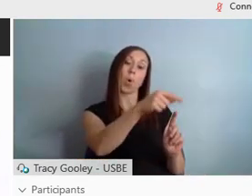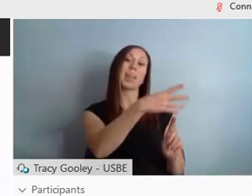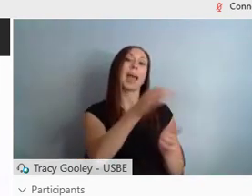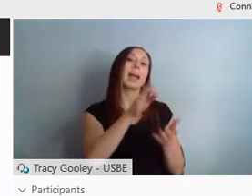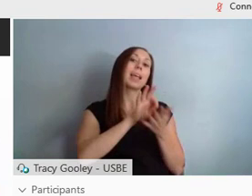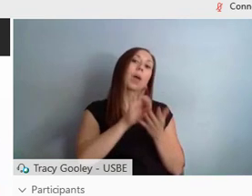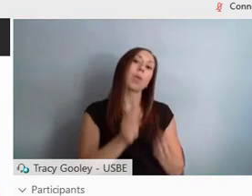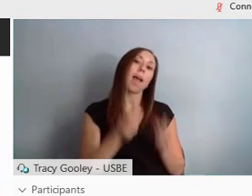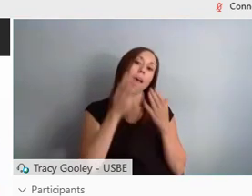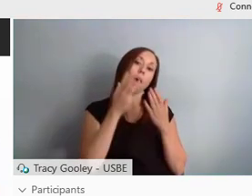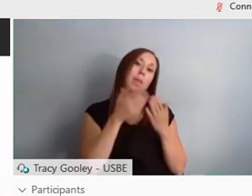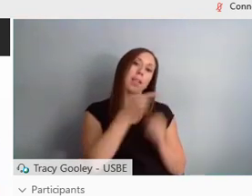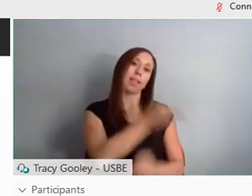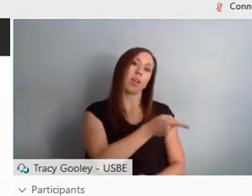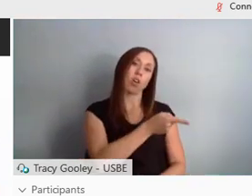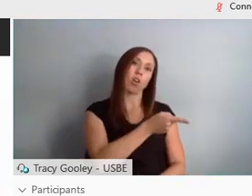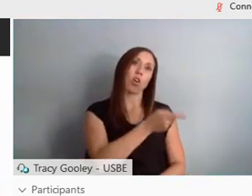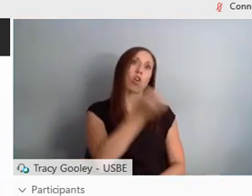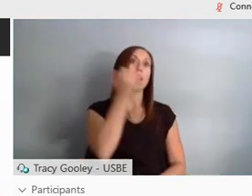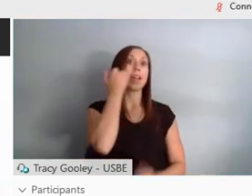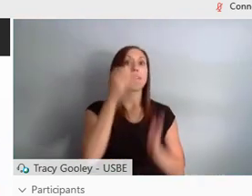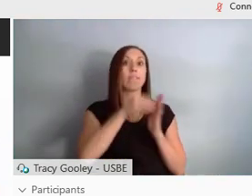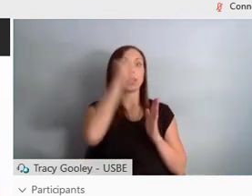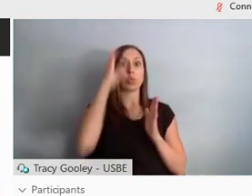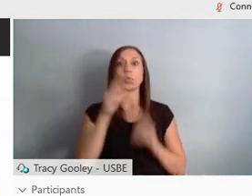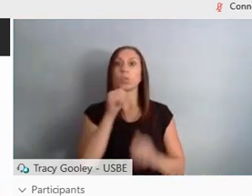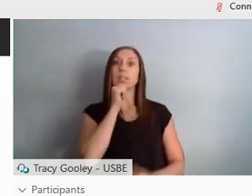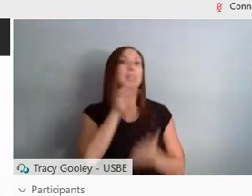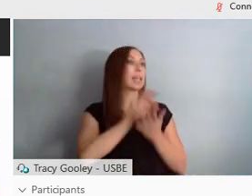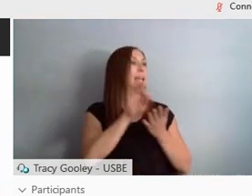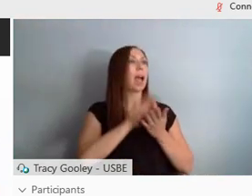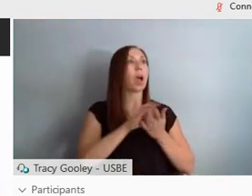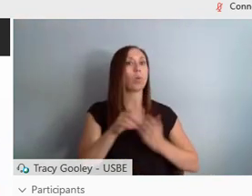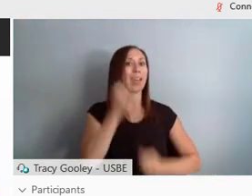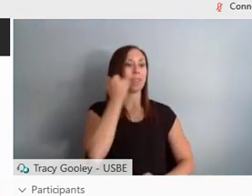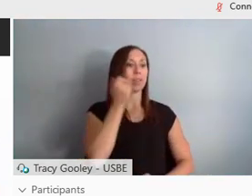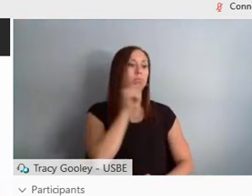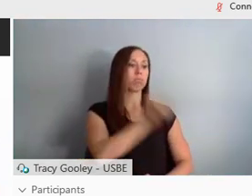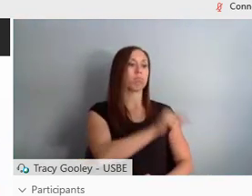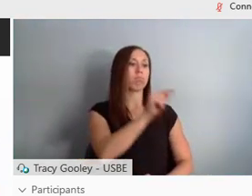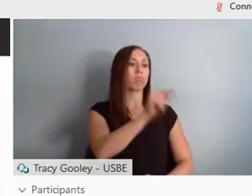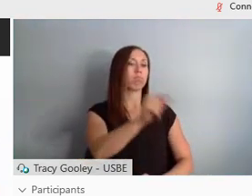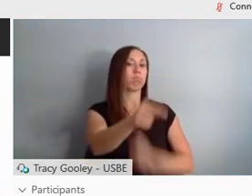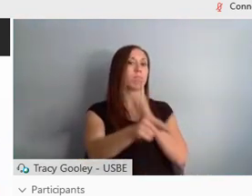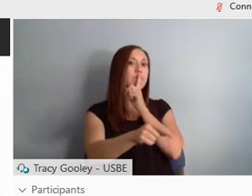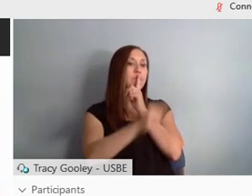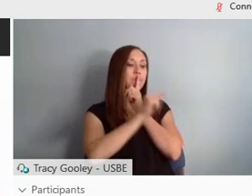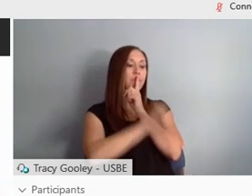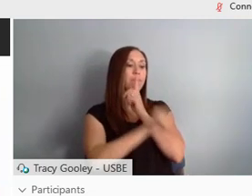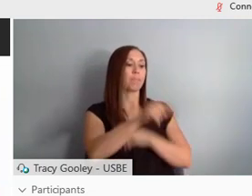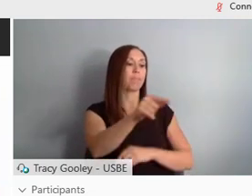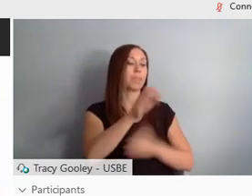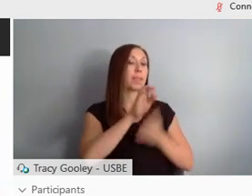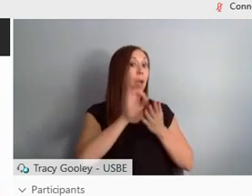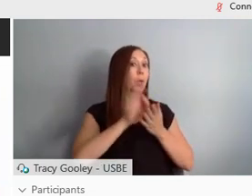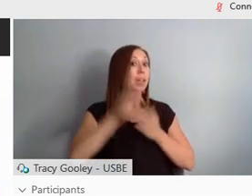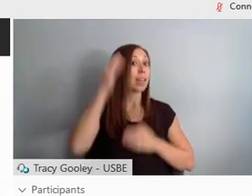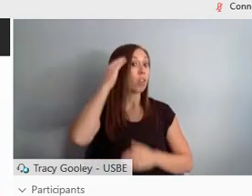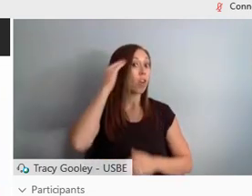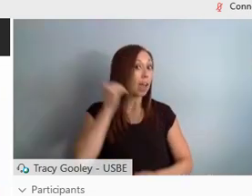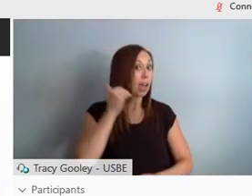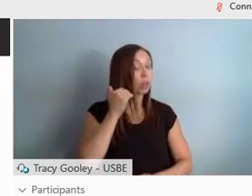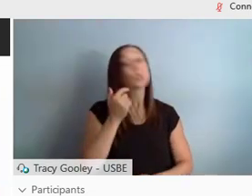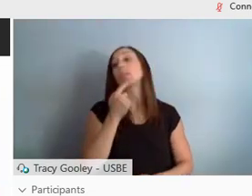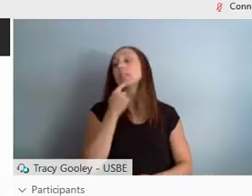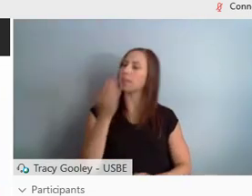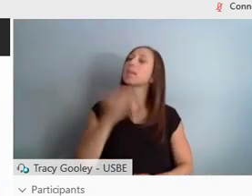these objects. If the student does not count out loud, if they're just moving their finger along and counting in their head, you can give